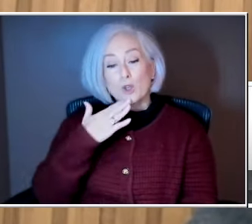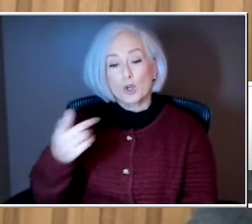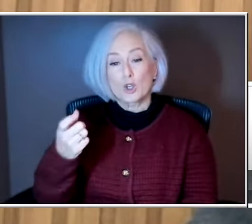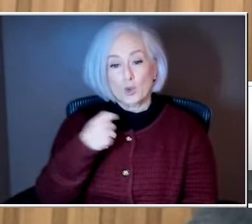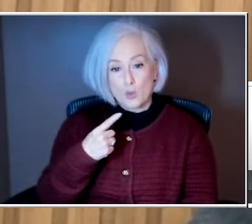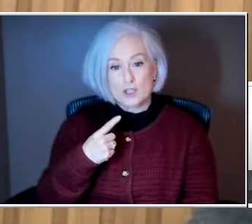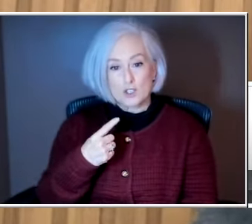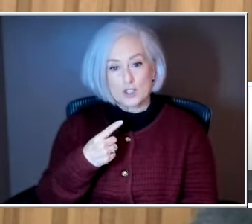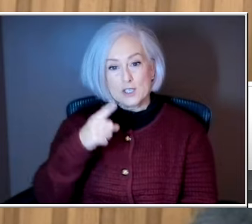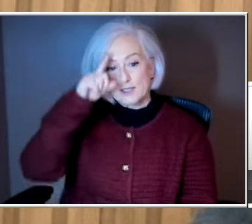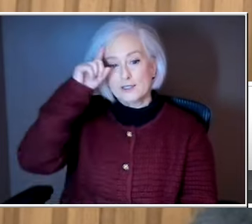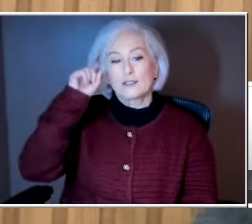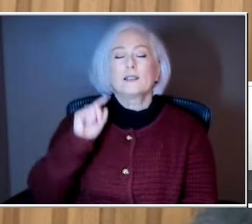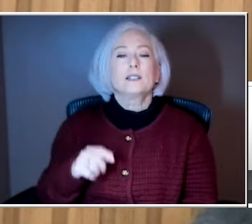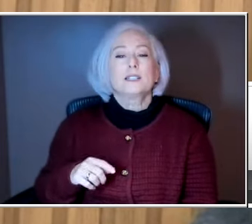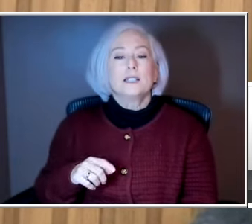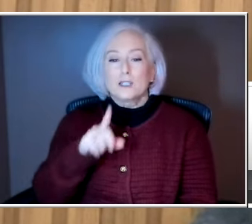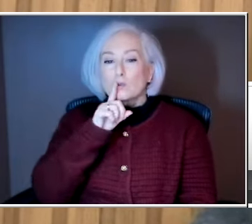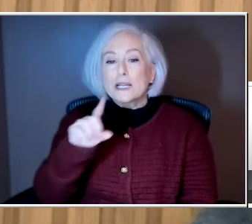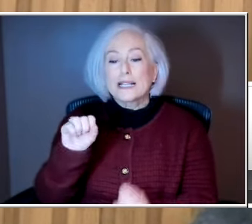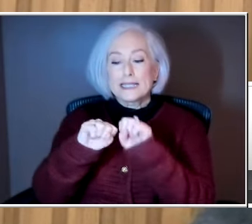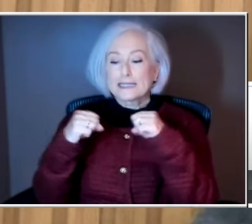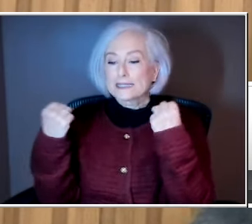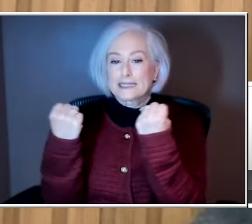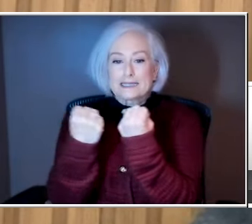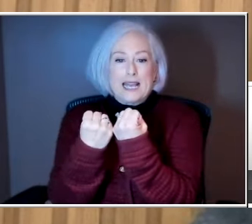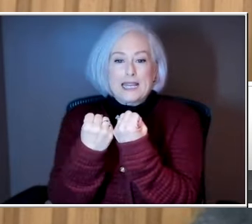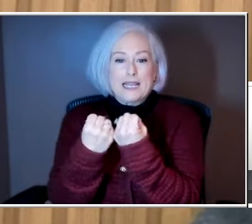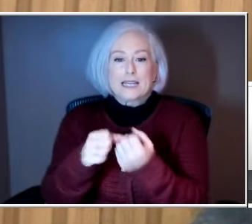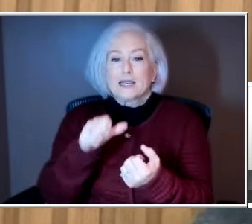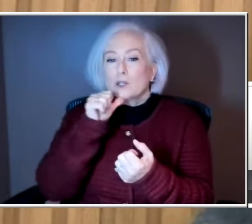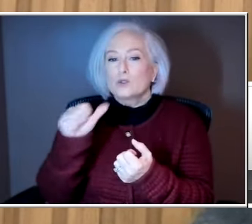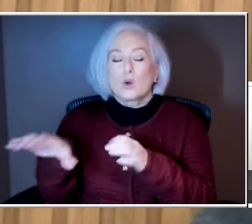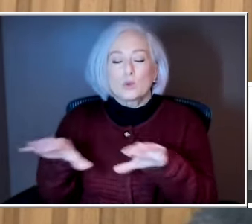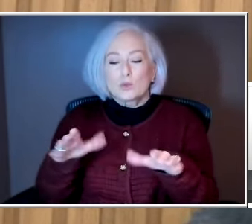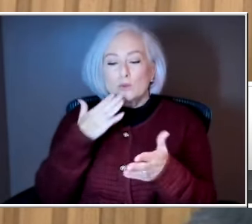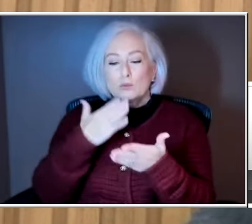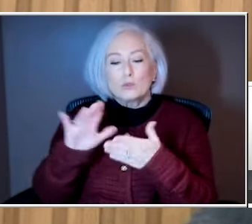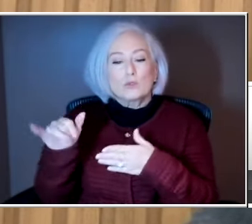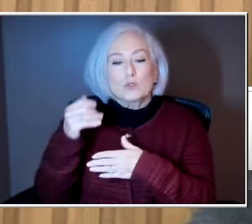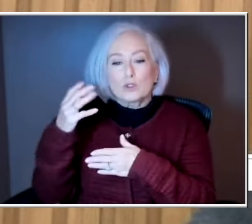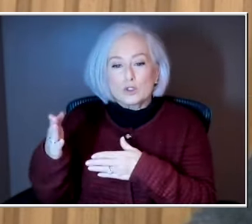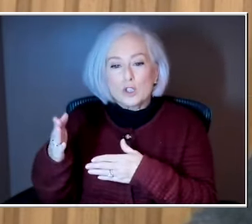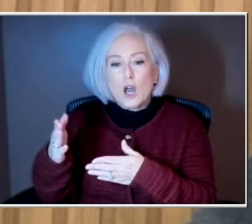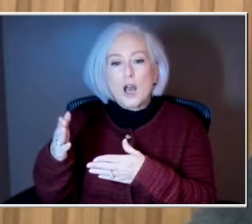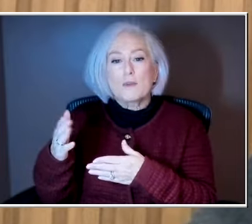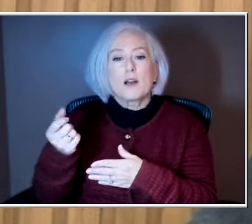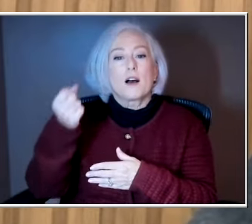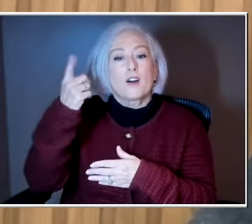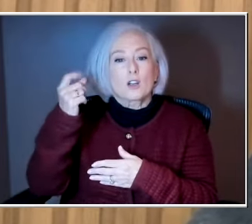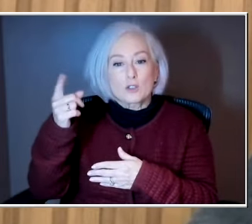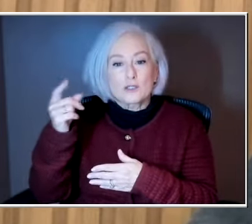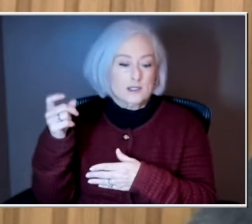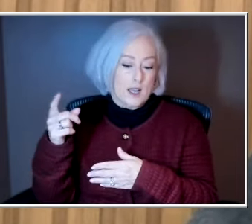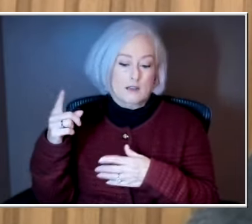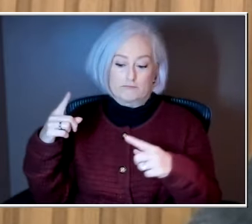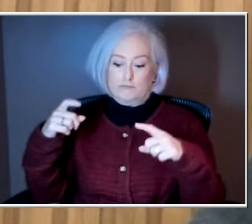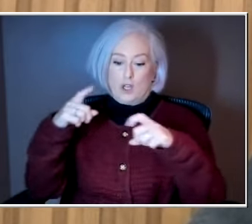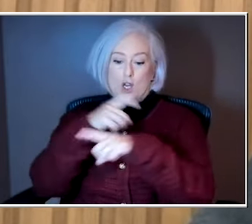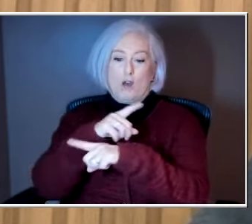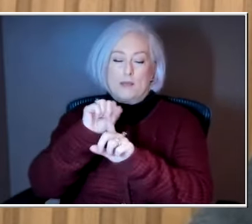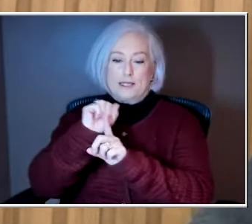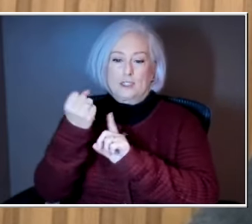shame around this. As a society, we don't do a great job of understanding the very complex and chronic condition of obesity. There's still, frankly, a